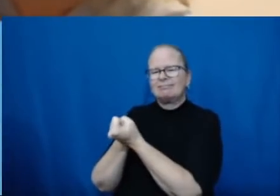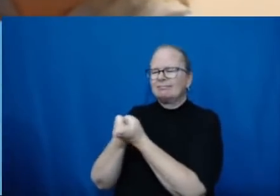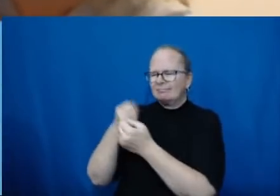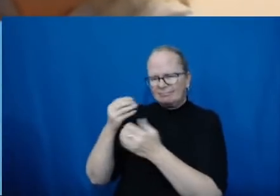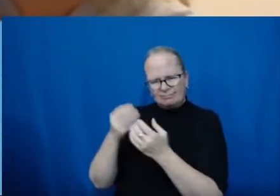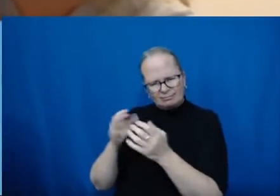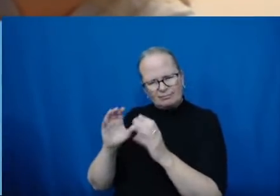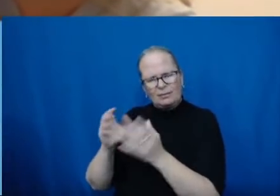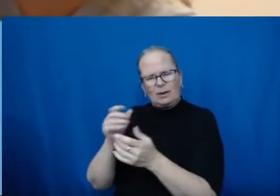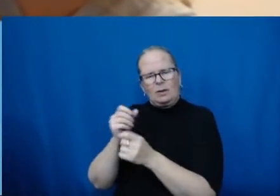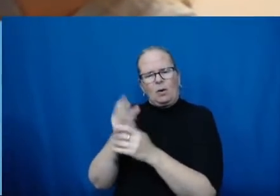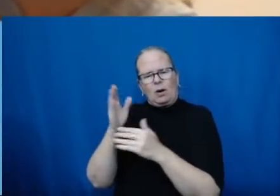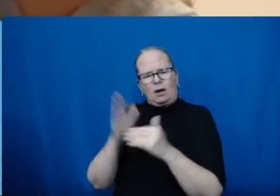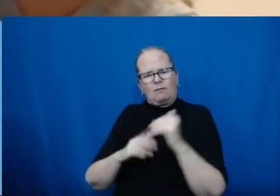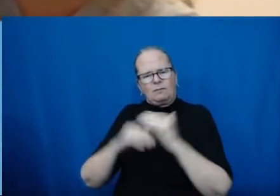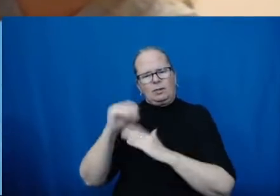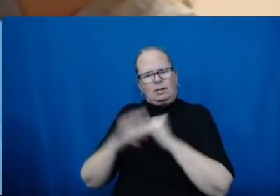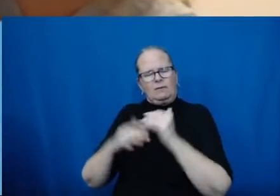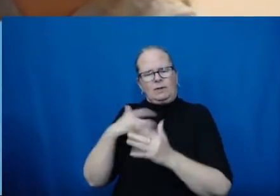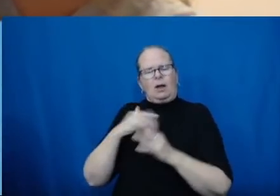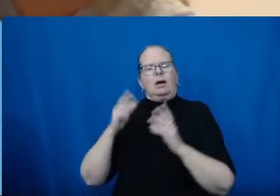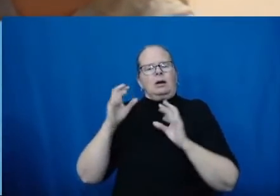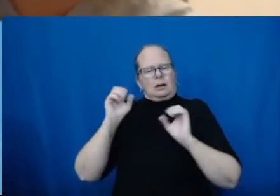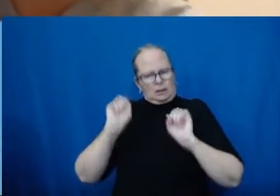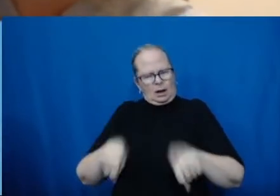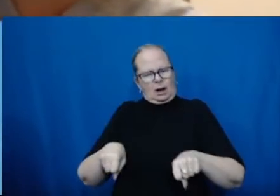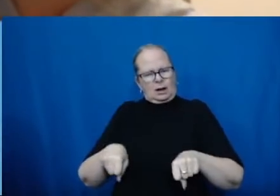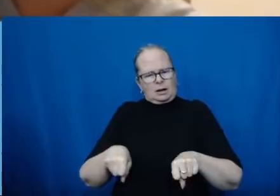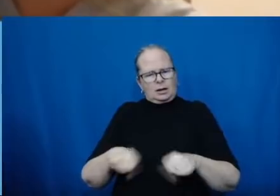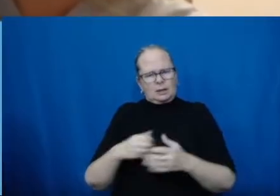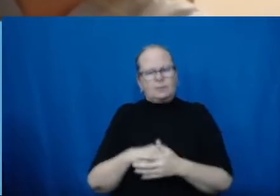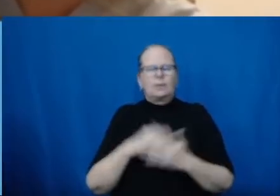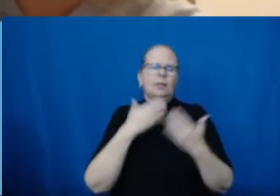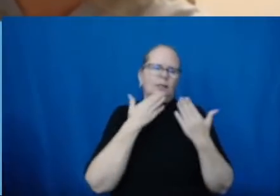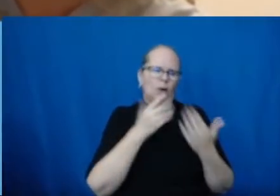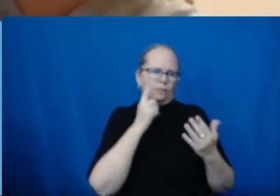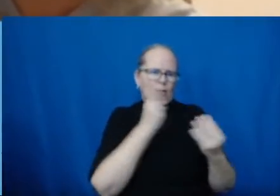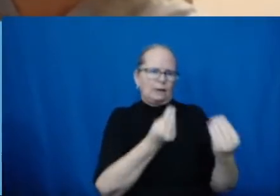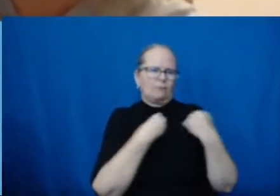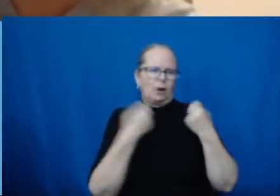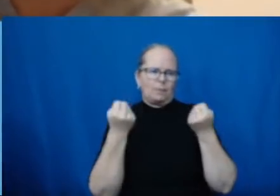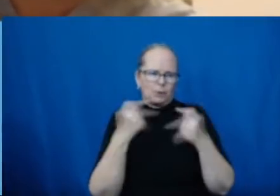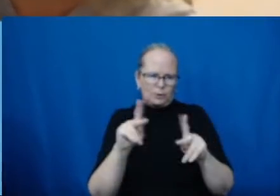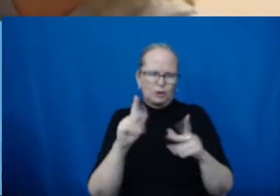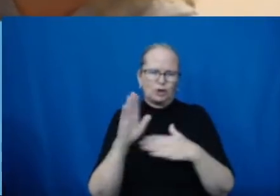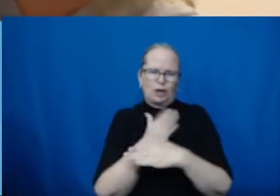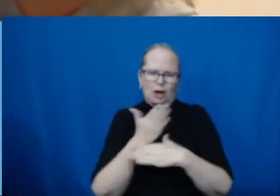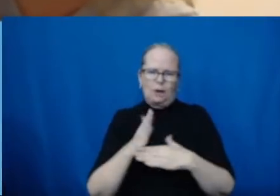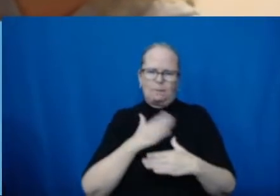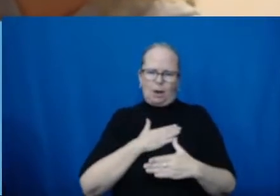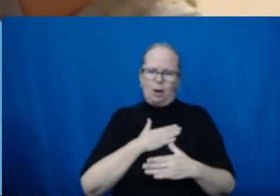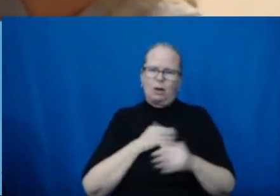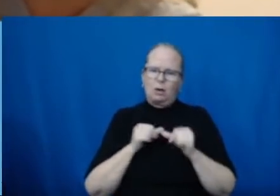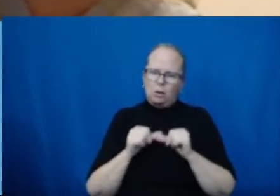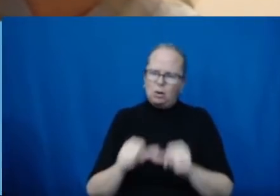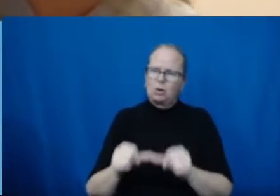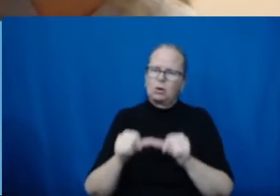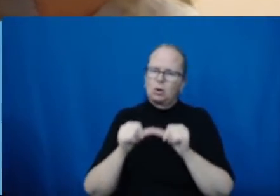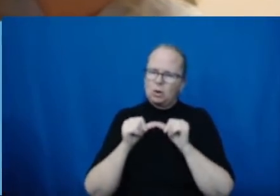But thanks for giving me the opportunity to share my ongoing message of, pro-vaccination for